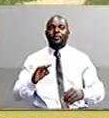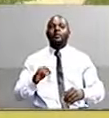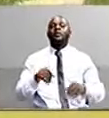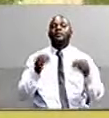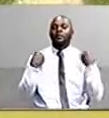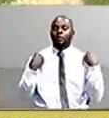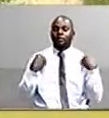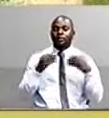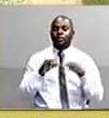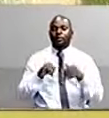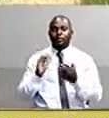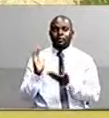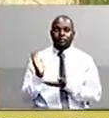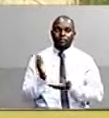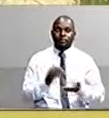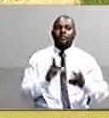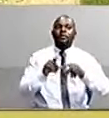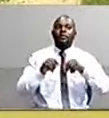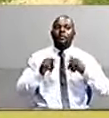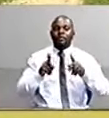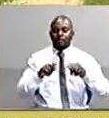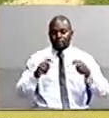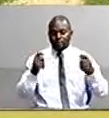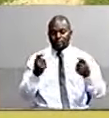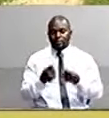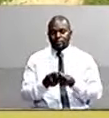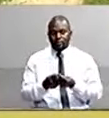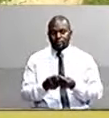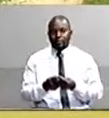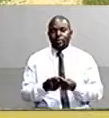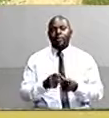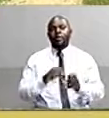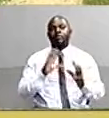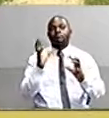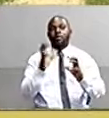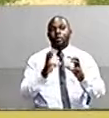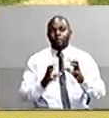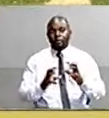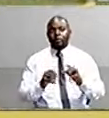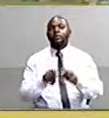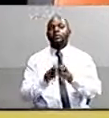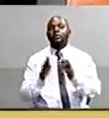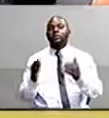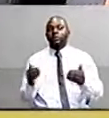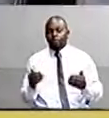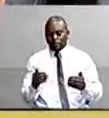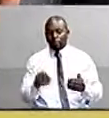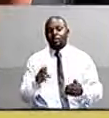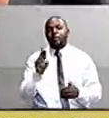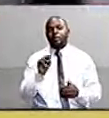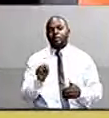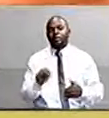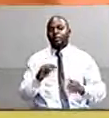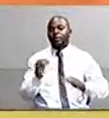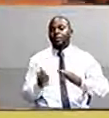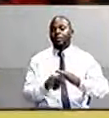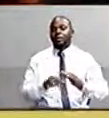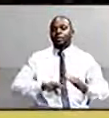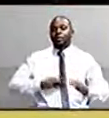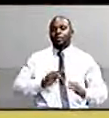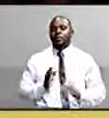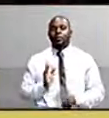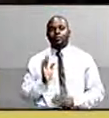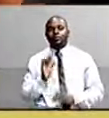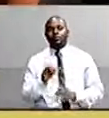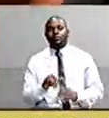they had been invited as guest team in Mauritius. Meanwhile, the National Under-20 Women's Football Team arrived